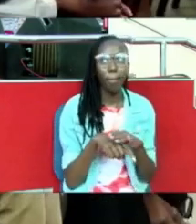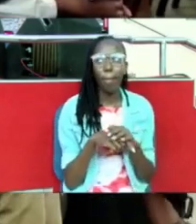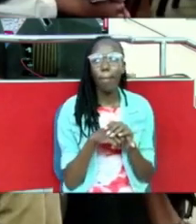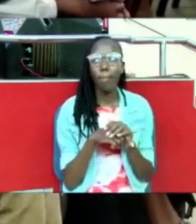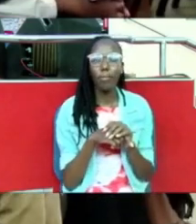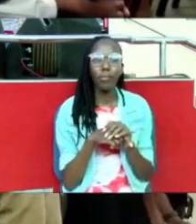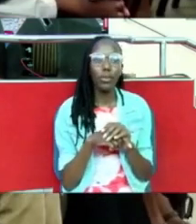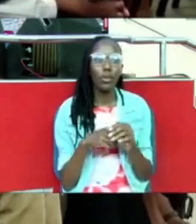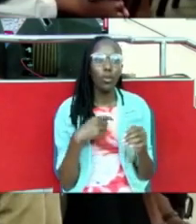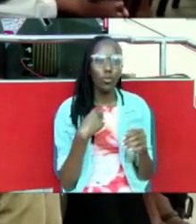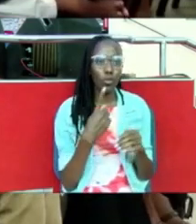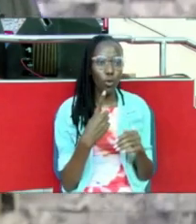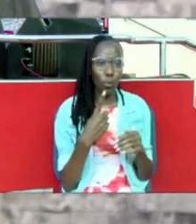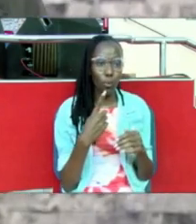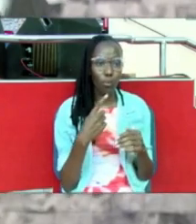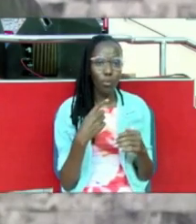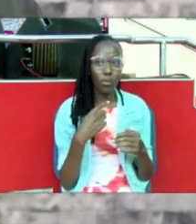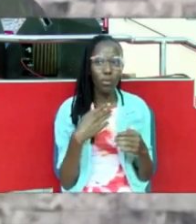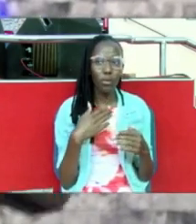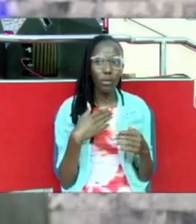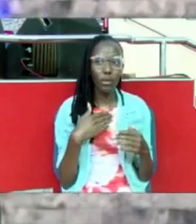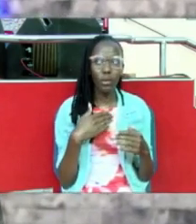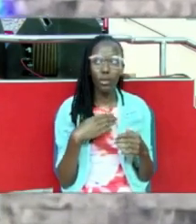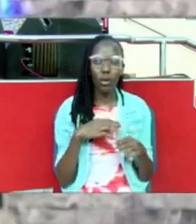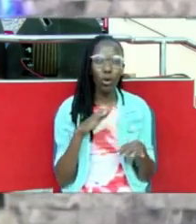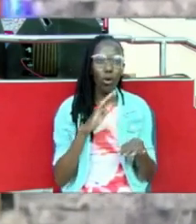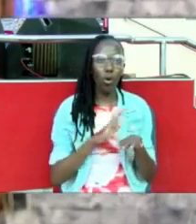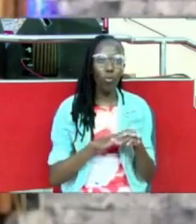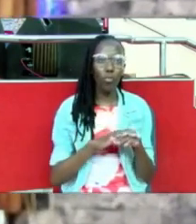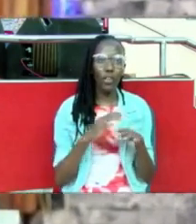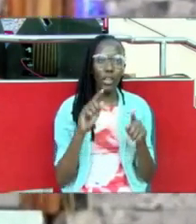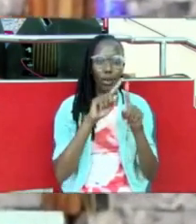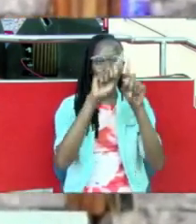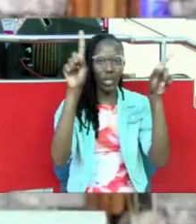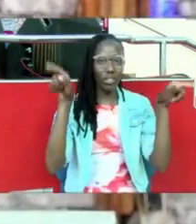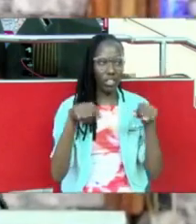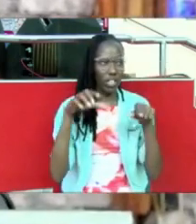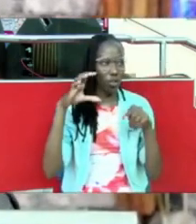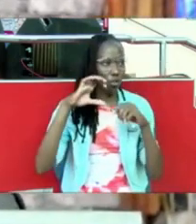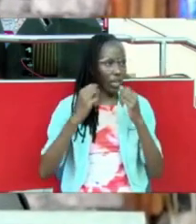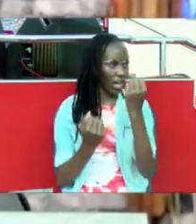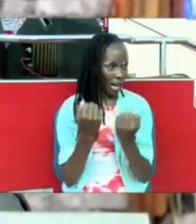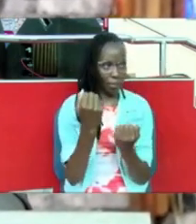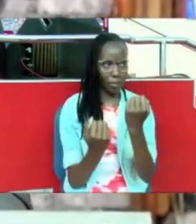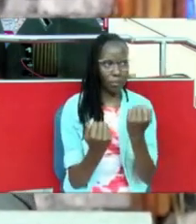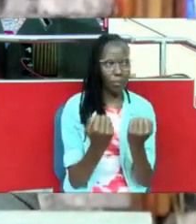So at the front, at the front on the top of the weed screen,